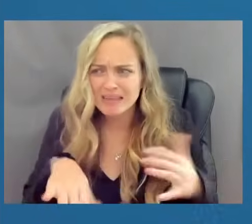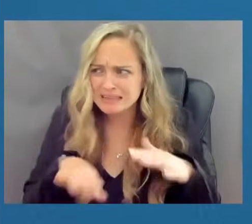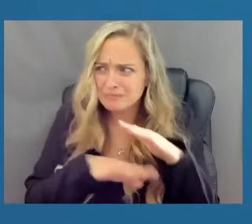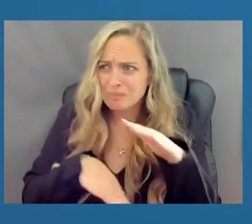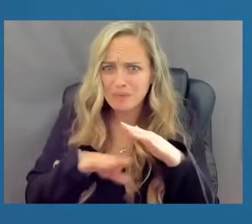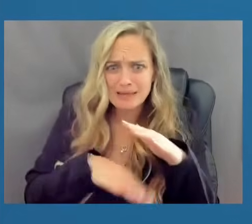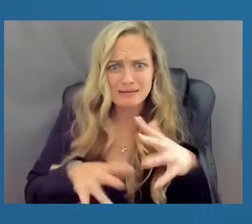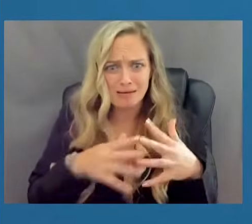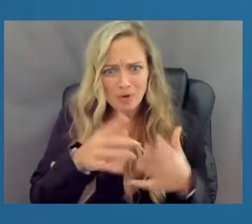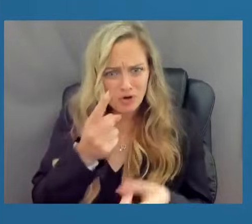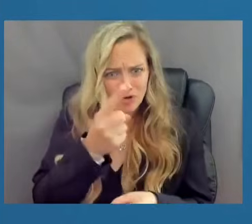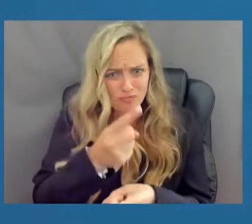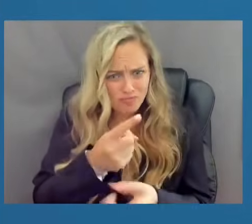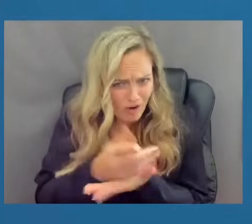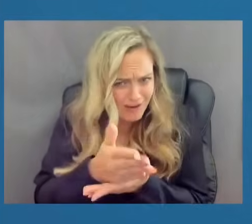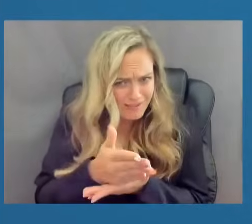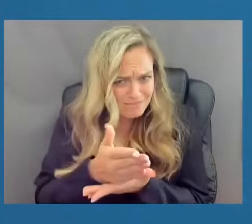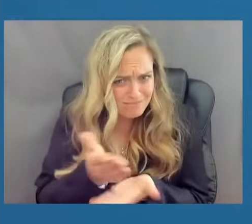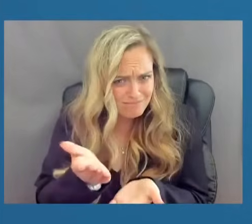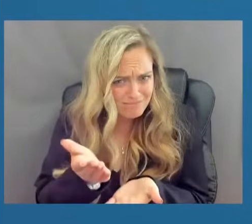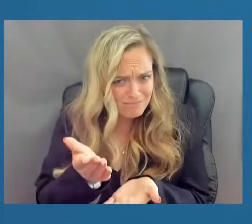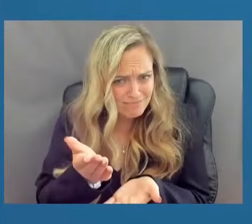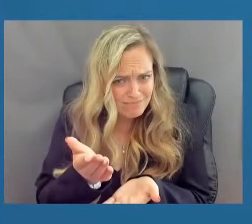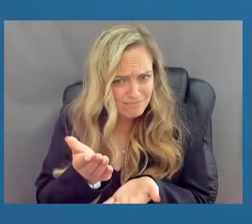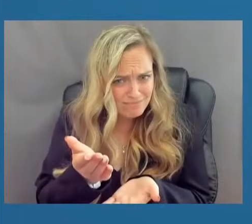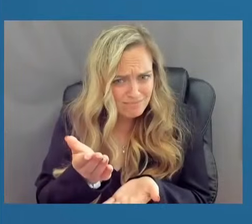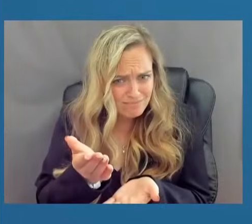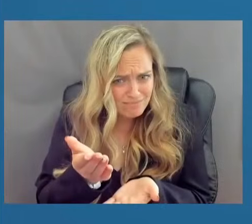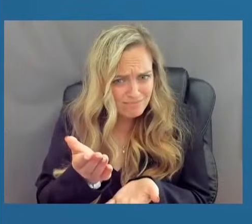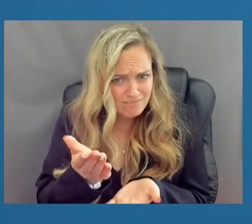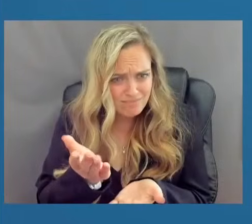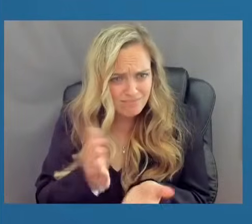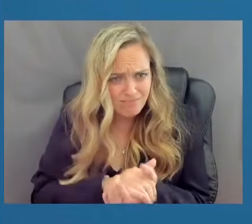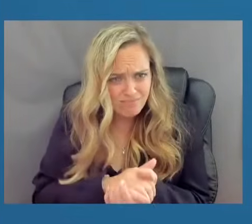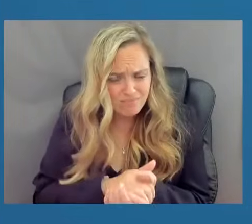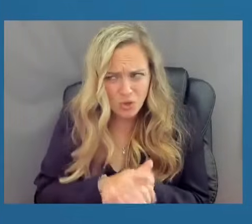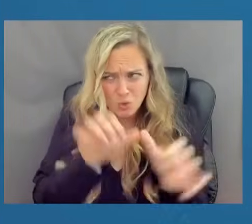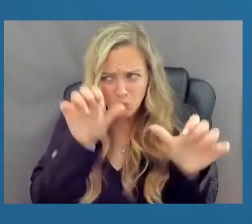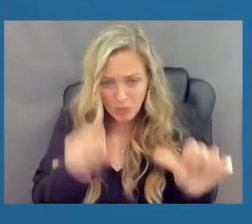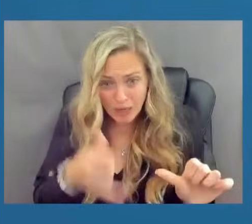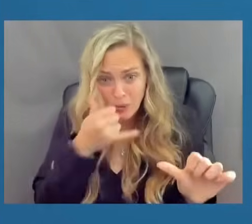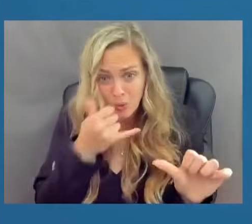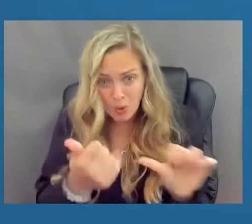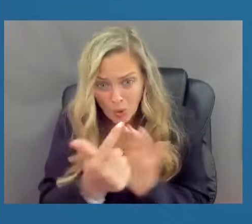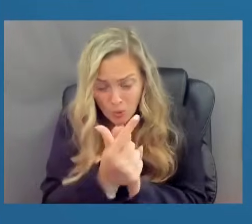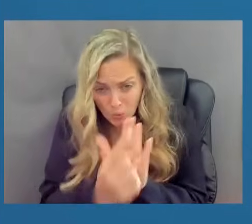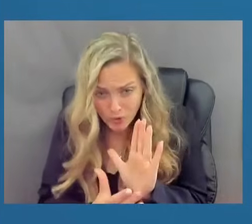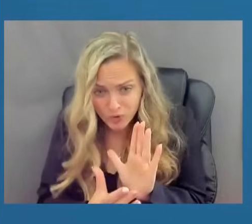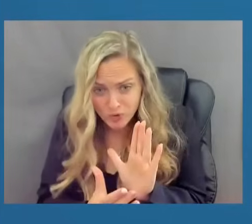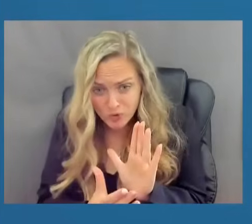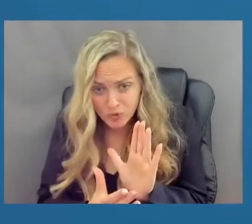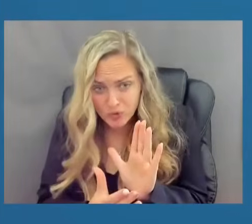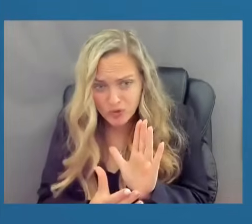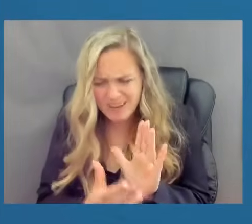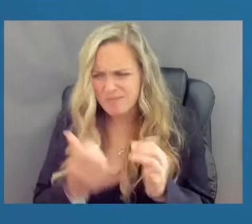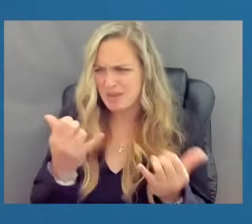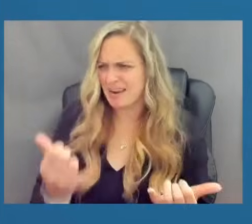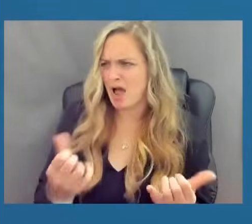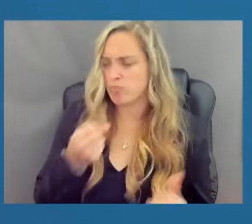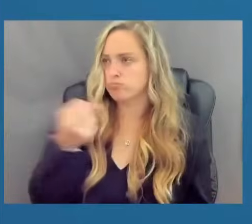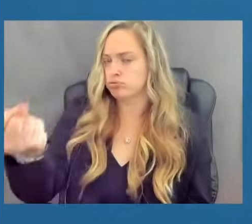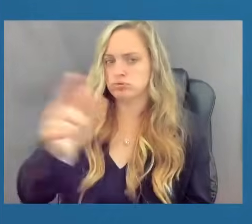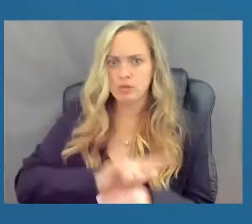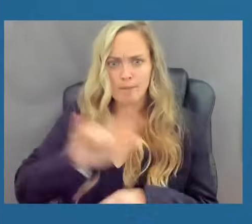American right that we have here, that we have in this country, that you can call your lawyer instead of now finding yourself on a plane